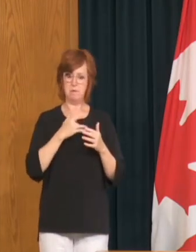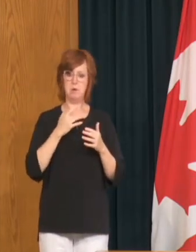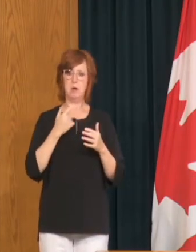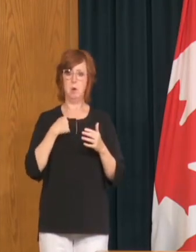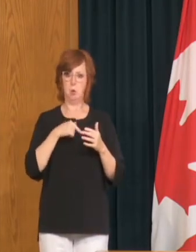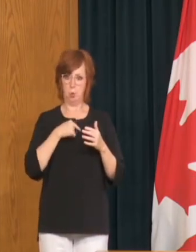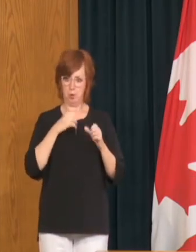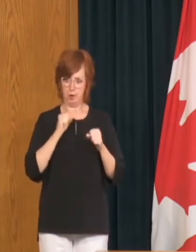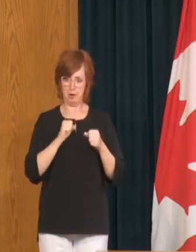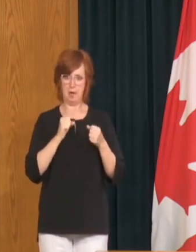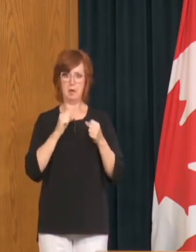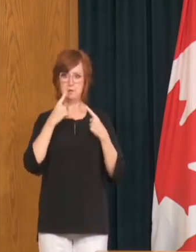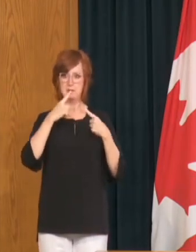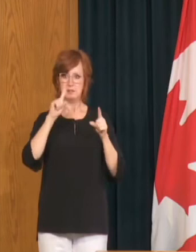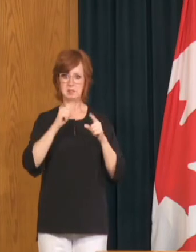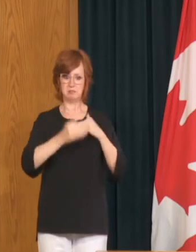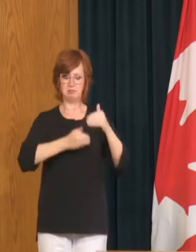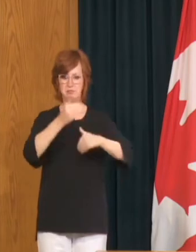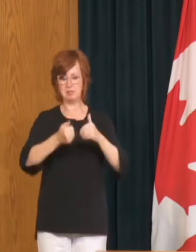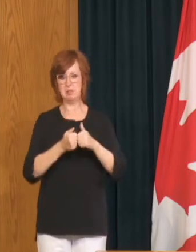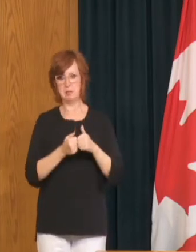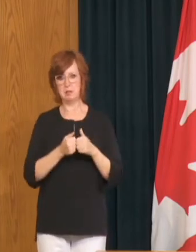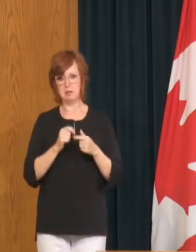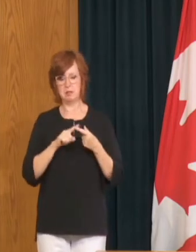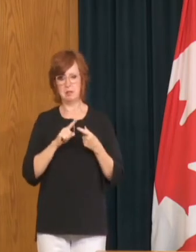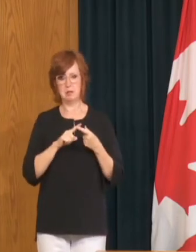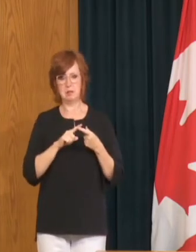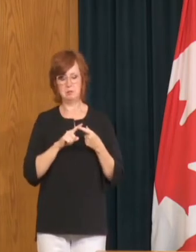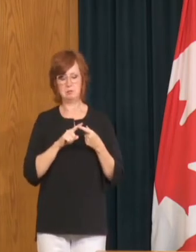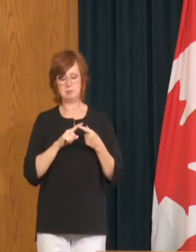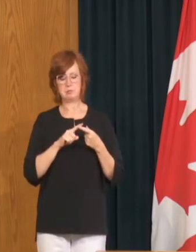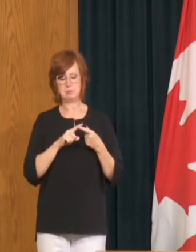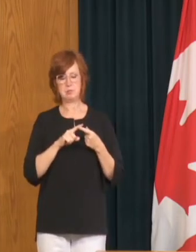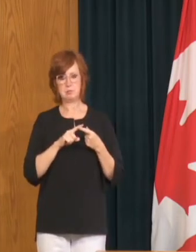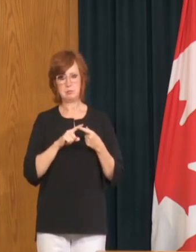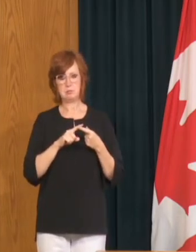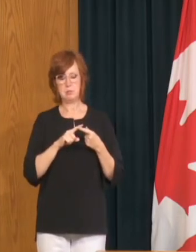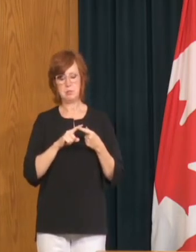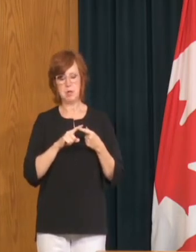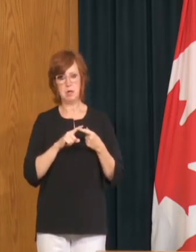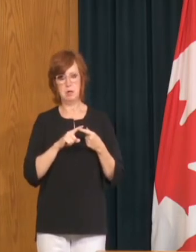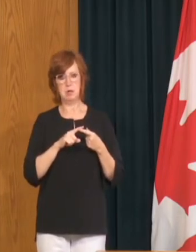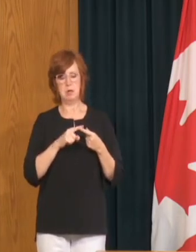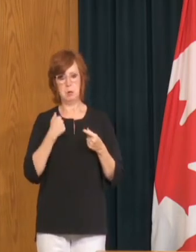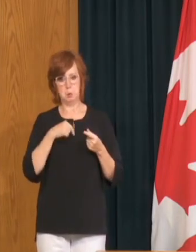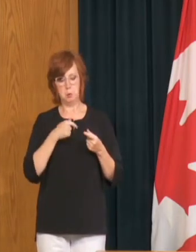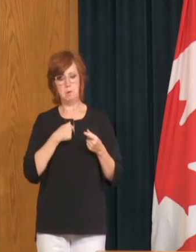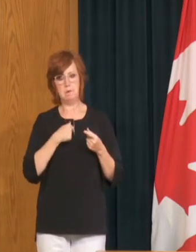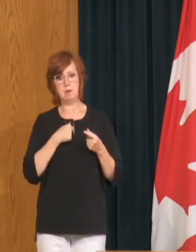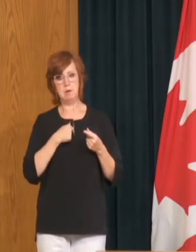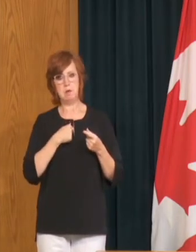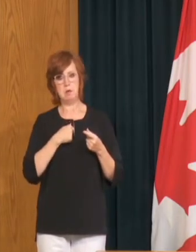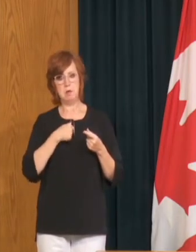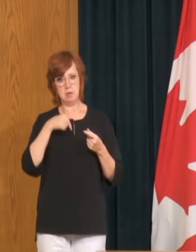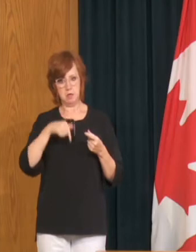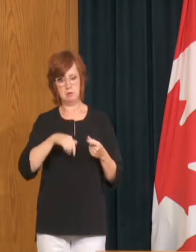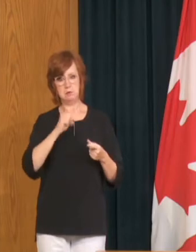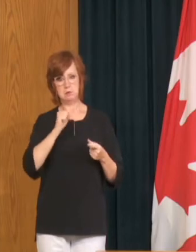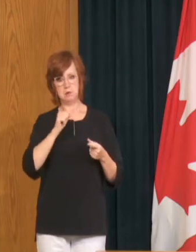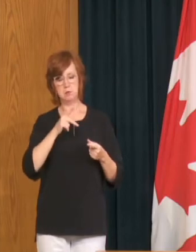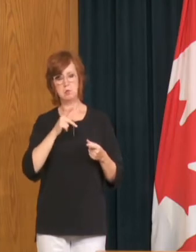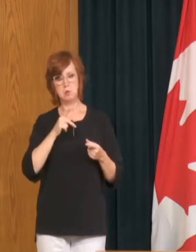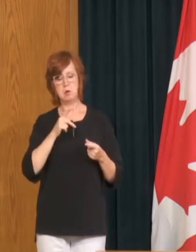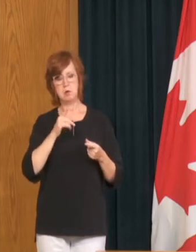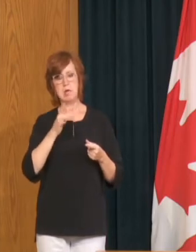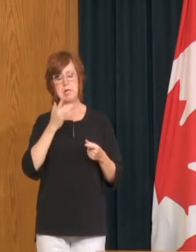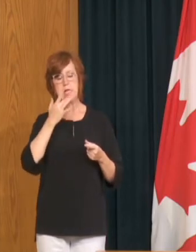that as we recover globally. Saskatchewan is poised to be in a very good position to not only recover our economy to